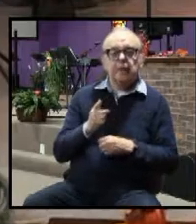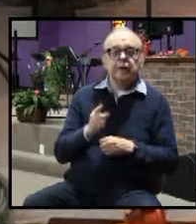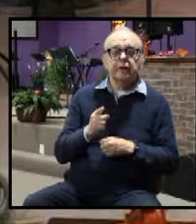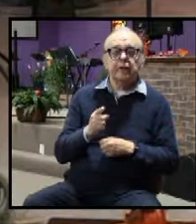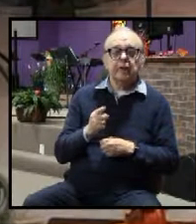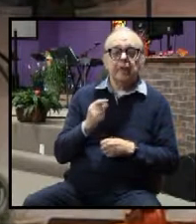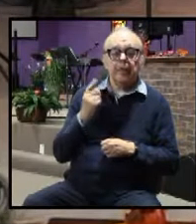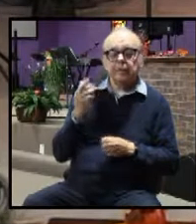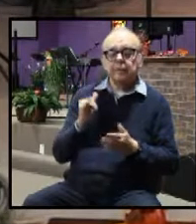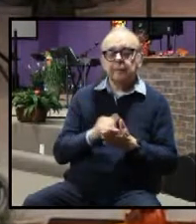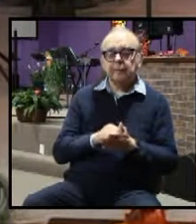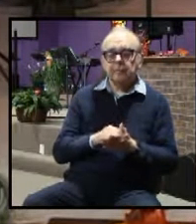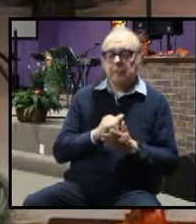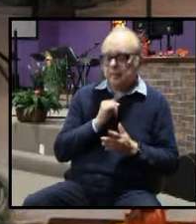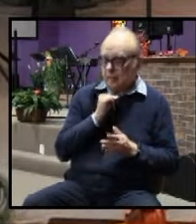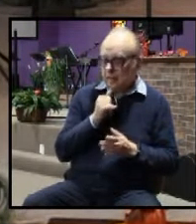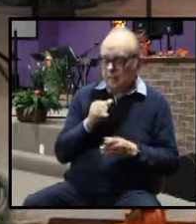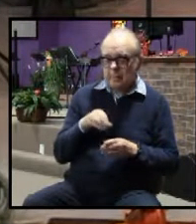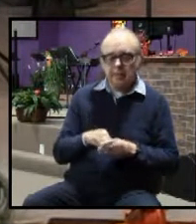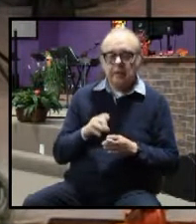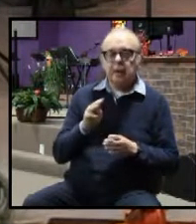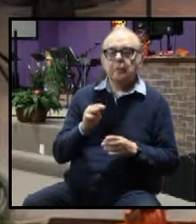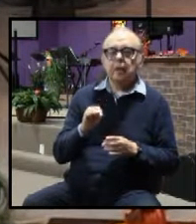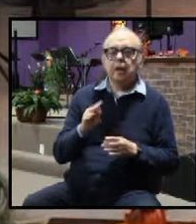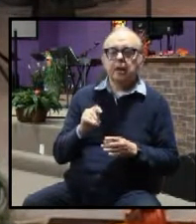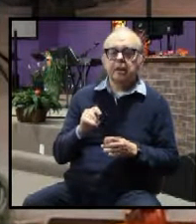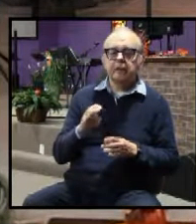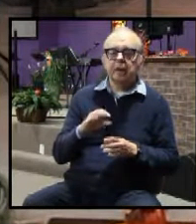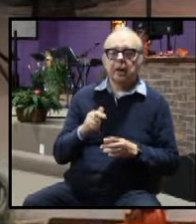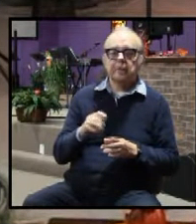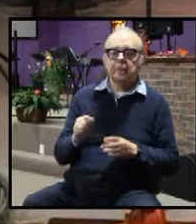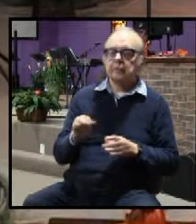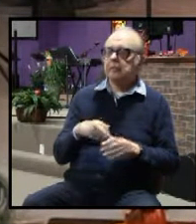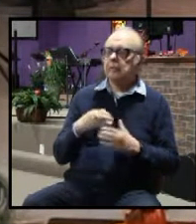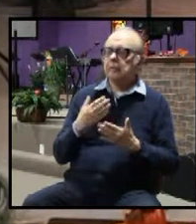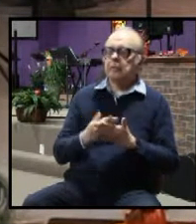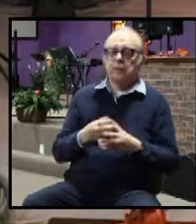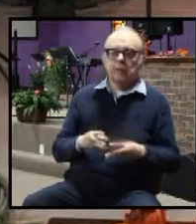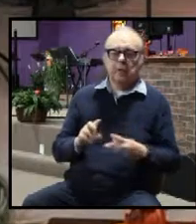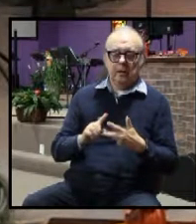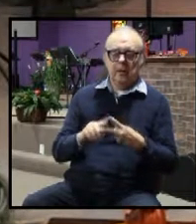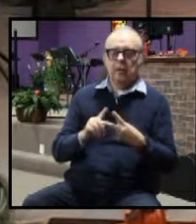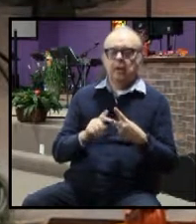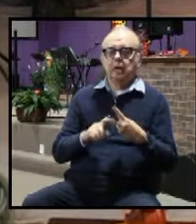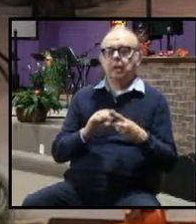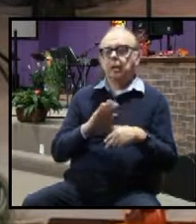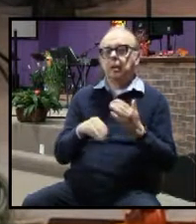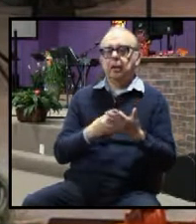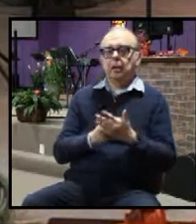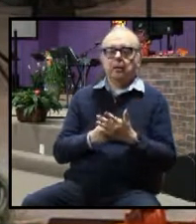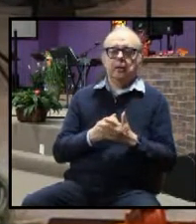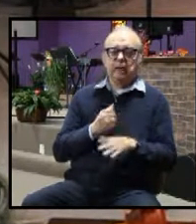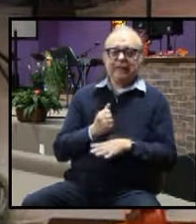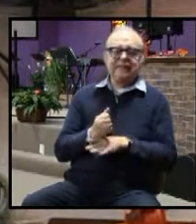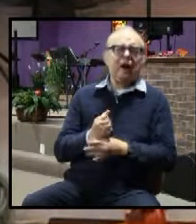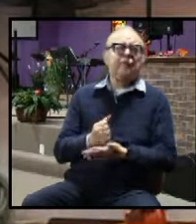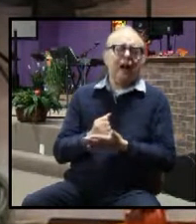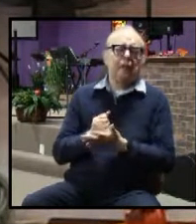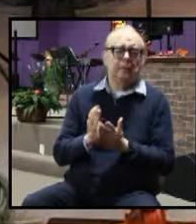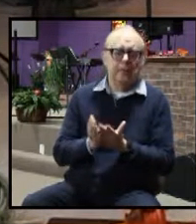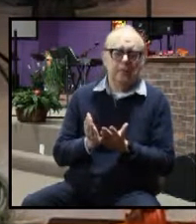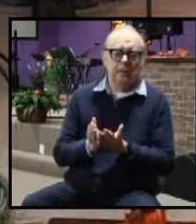creating you was. So it's not found in the mystical approach. The second one is in all of these